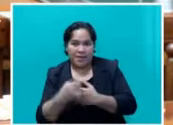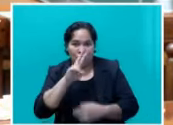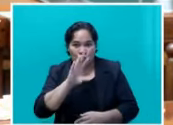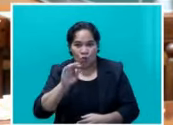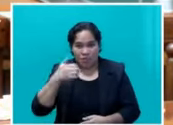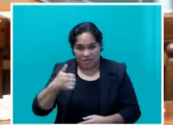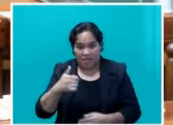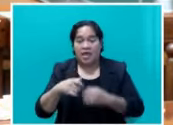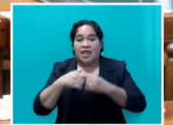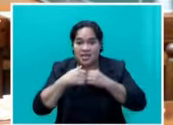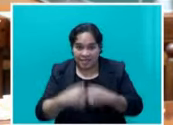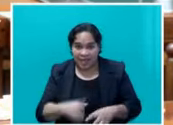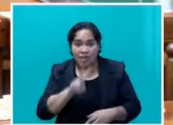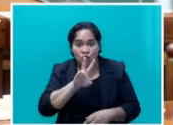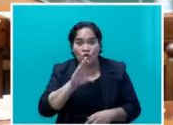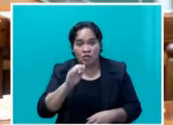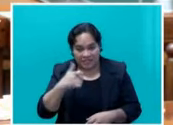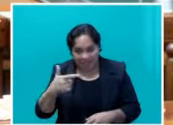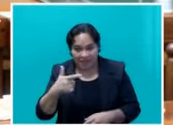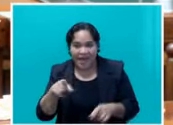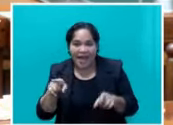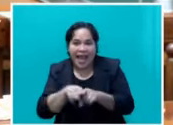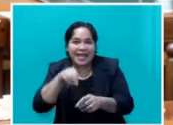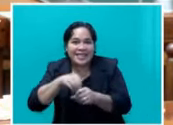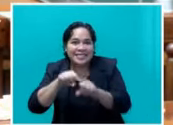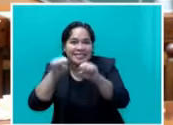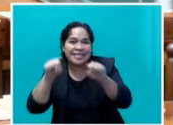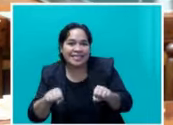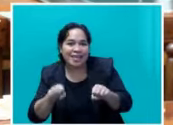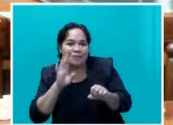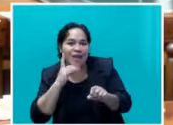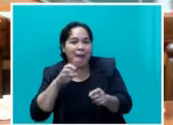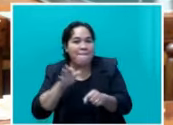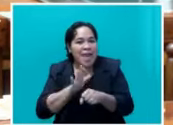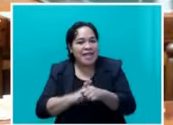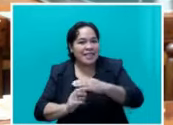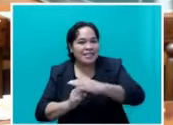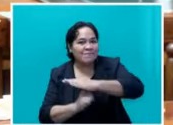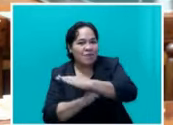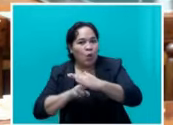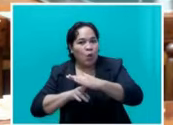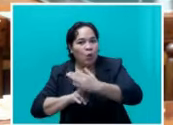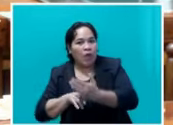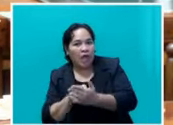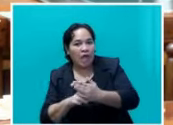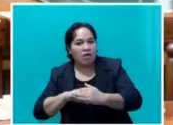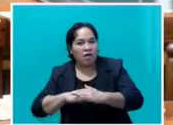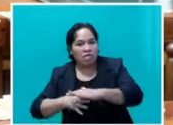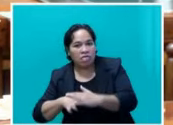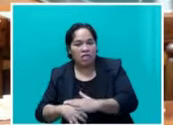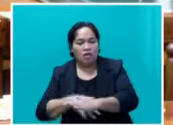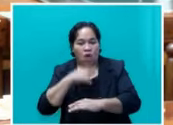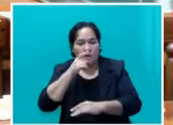from 2007, systematically, Honorable Speaker, they have been weakening the rights and